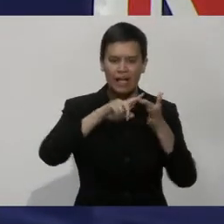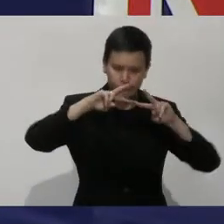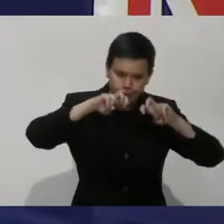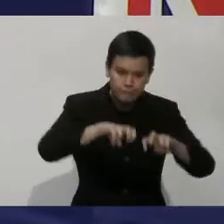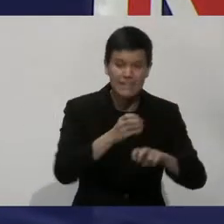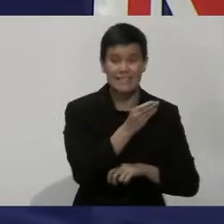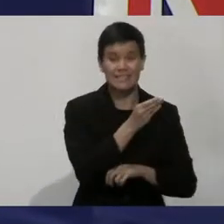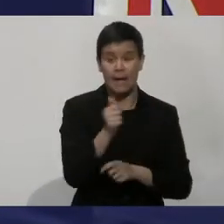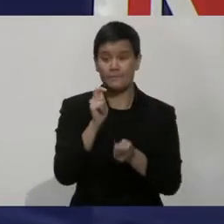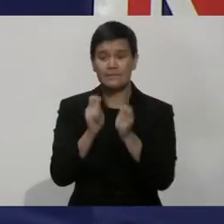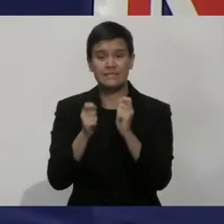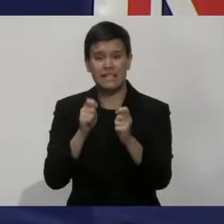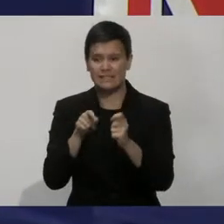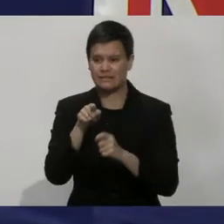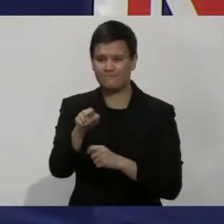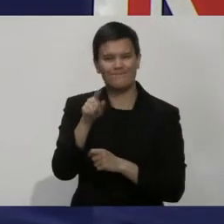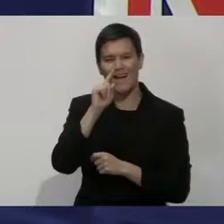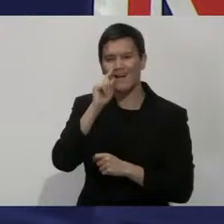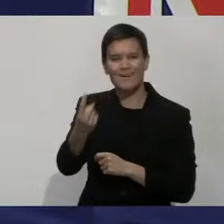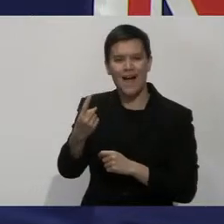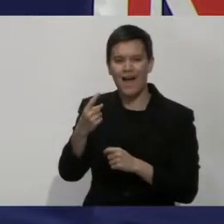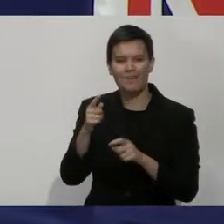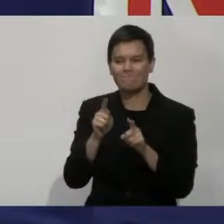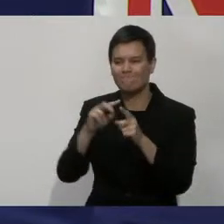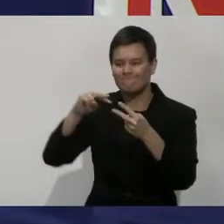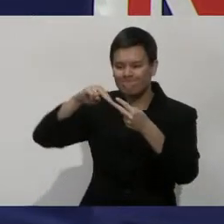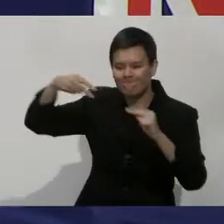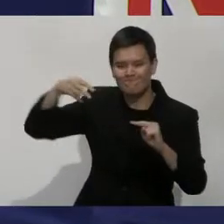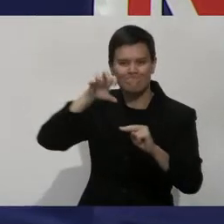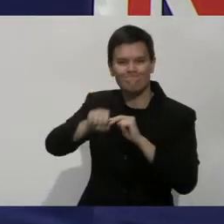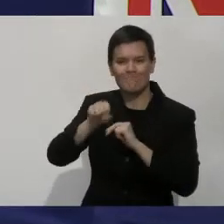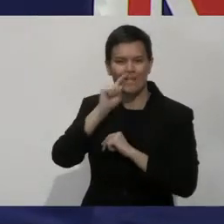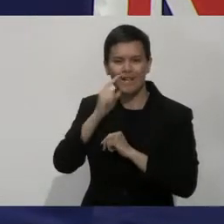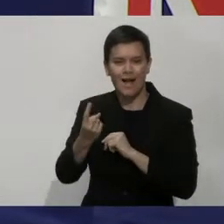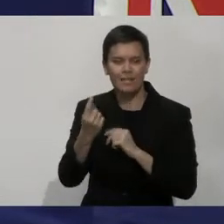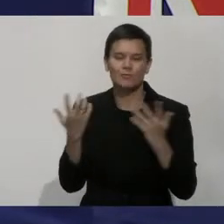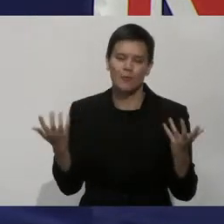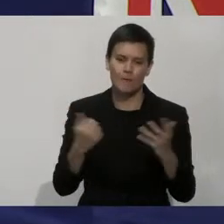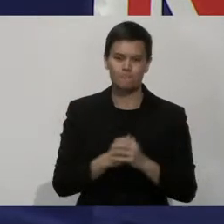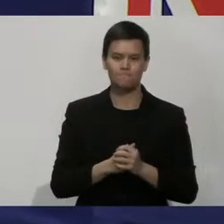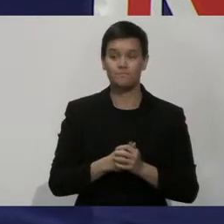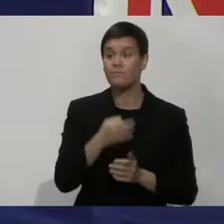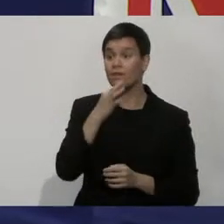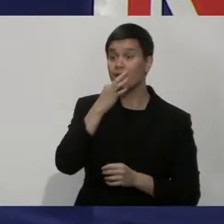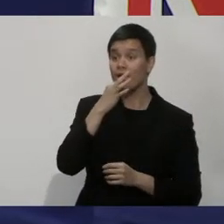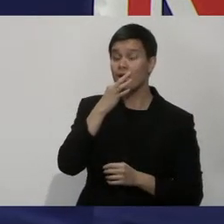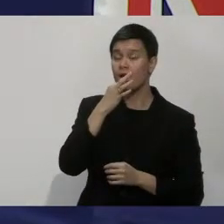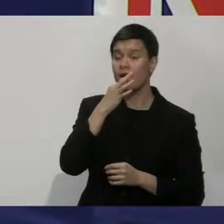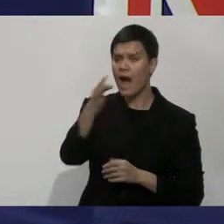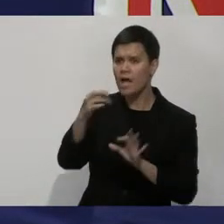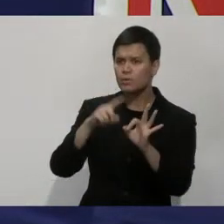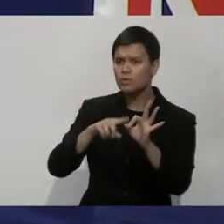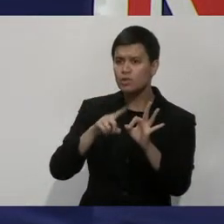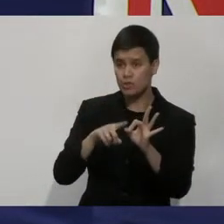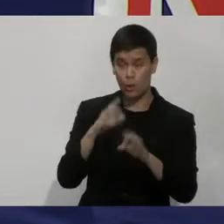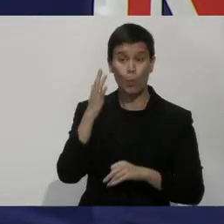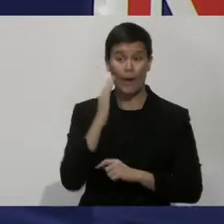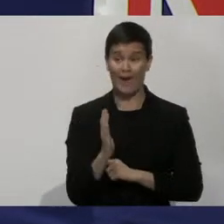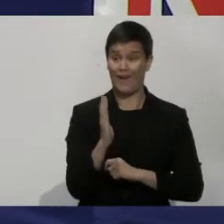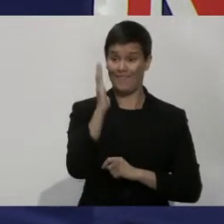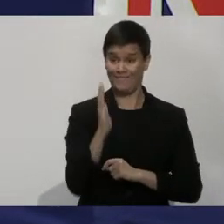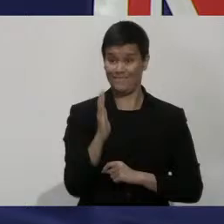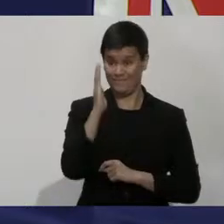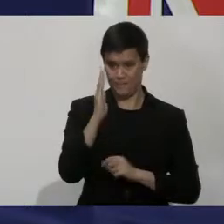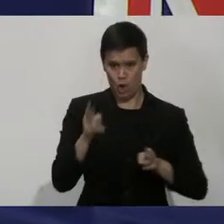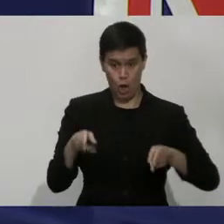far side. What's the maintenance worker? Were they wearing PPE when they were in that lift? And has this finding, is it going to change the